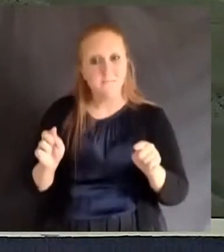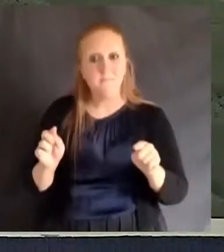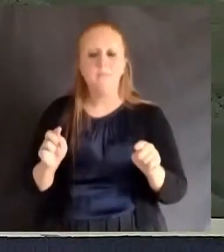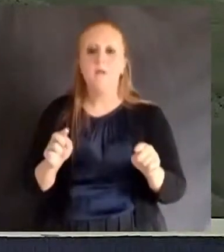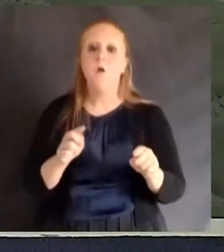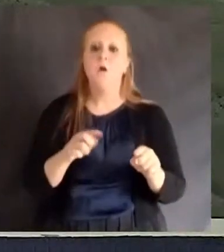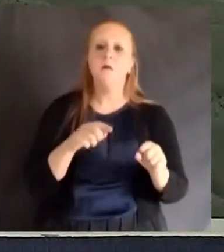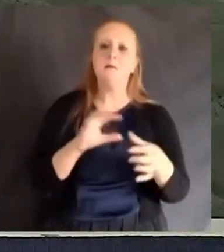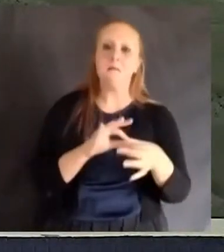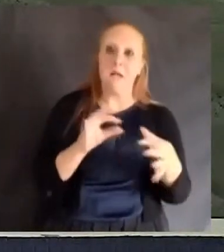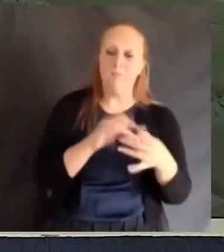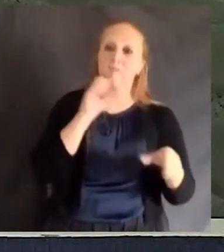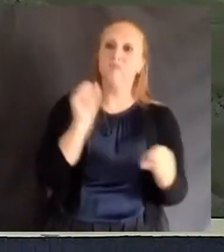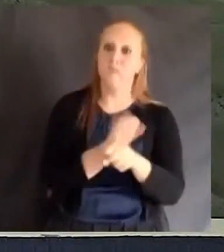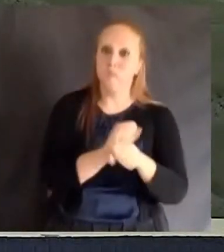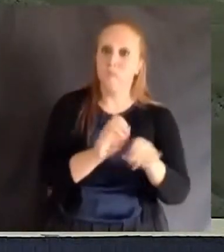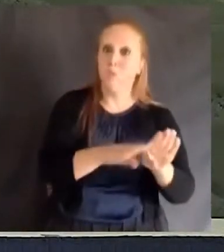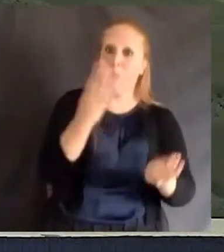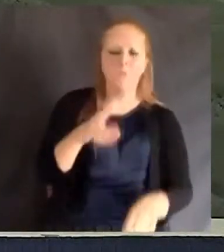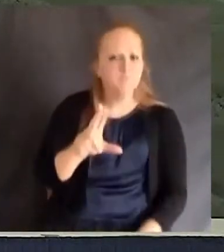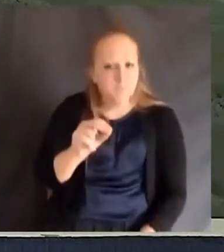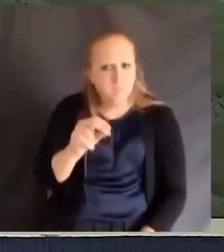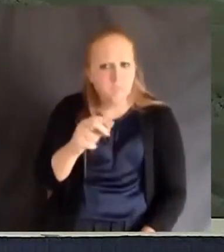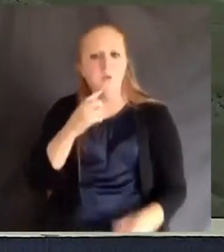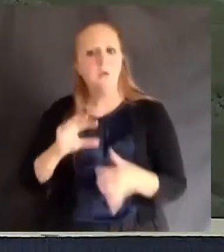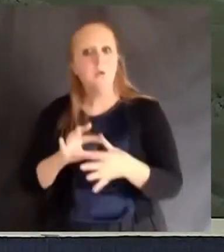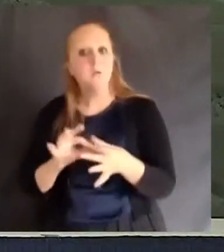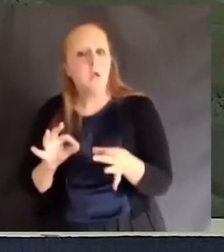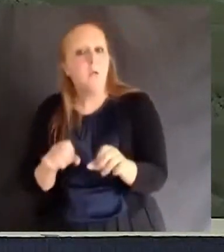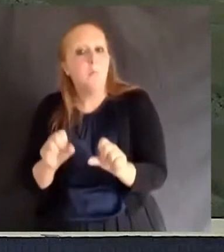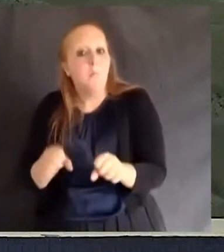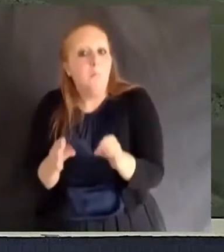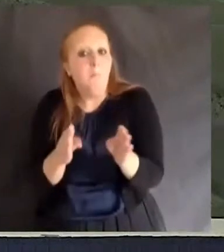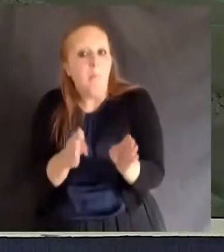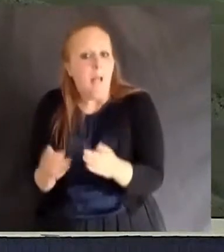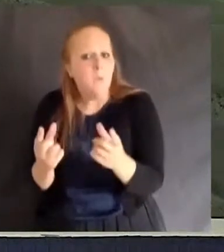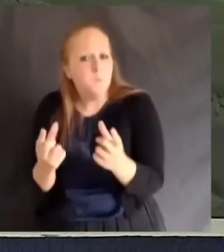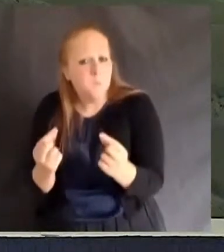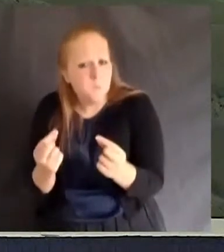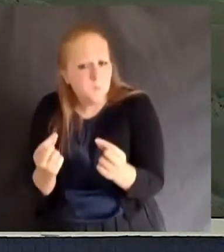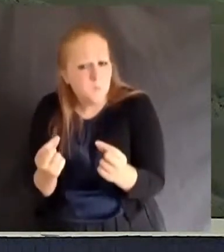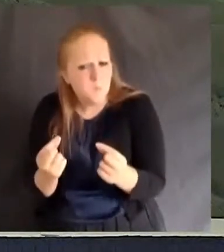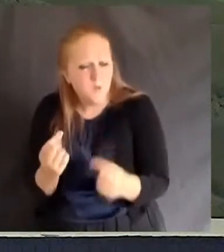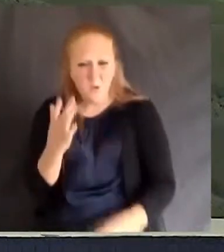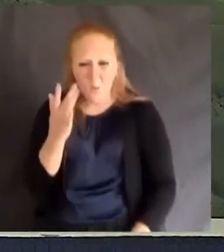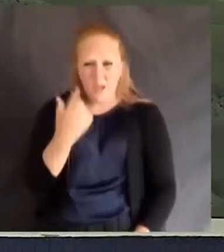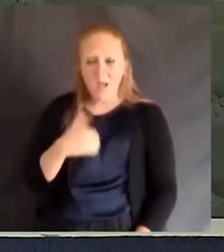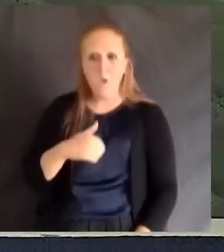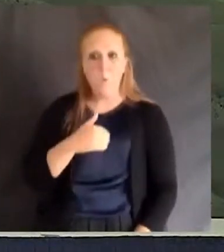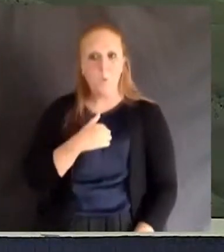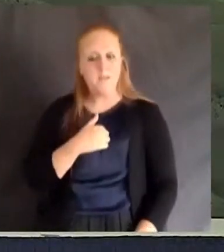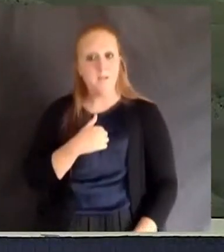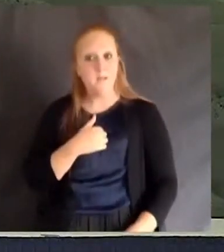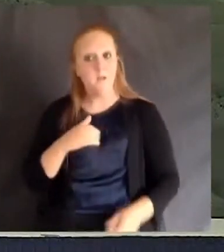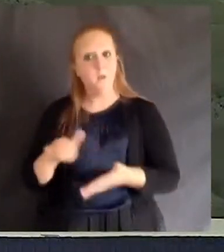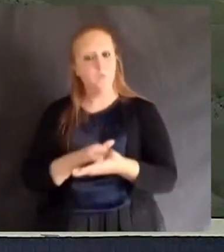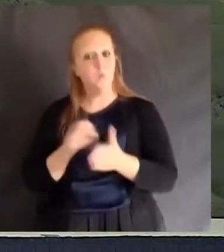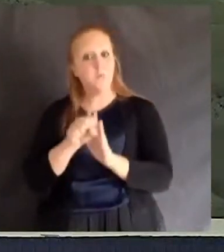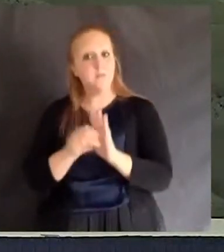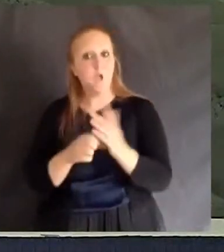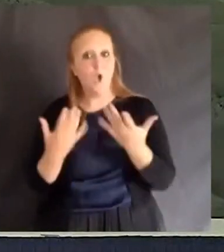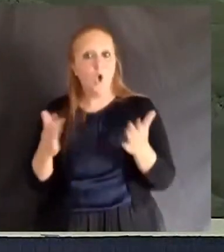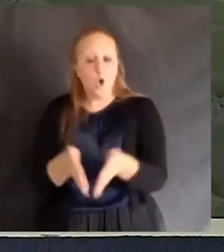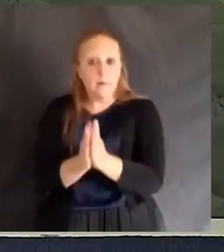asked all 700 districts, give us your plan for the new normal if